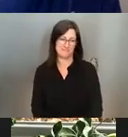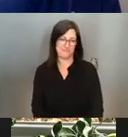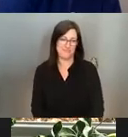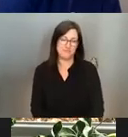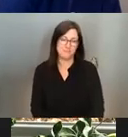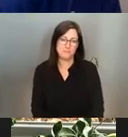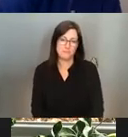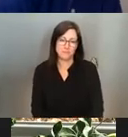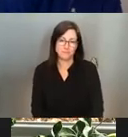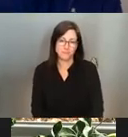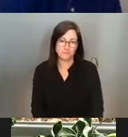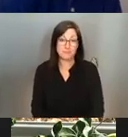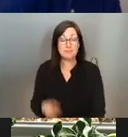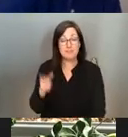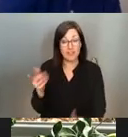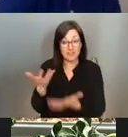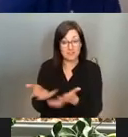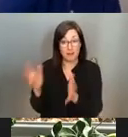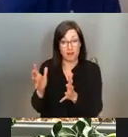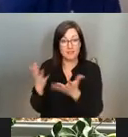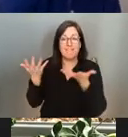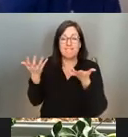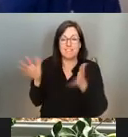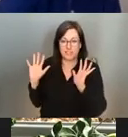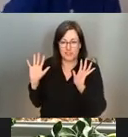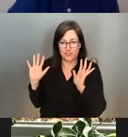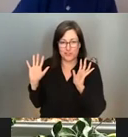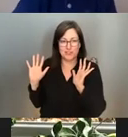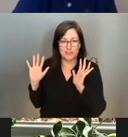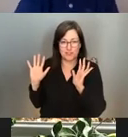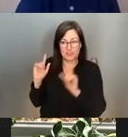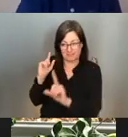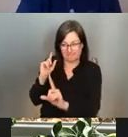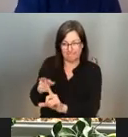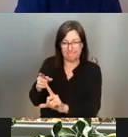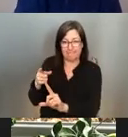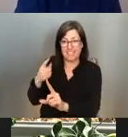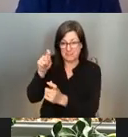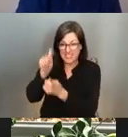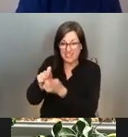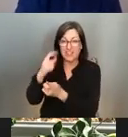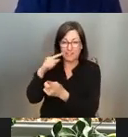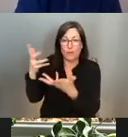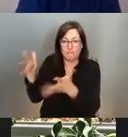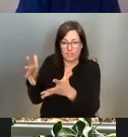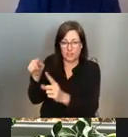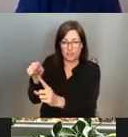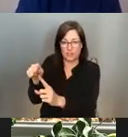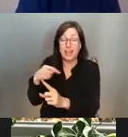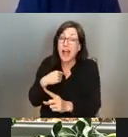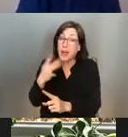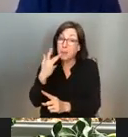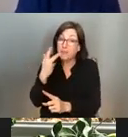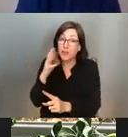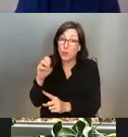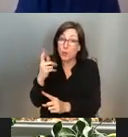And then the finished distinctive container. I typically like to use wicker baskets.